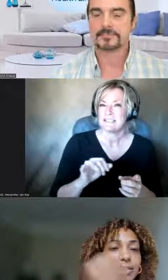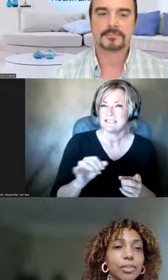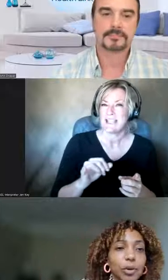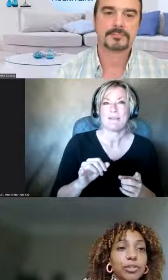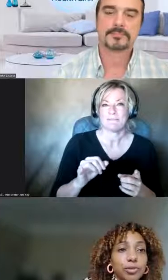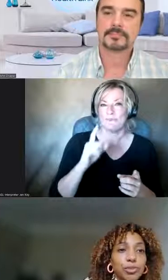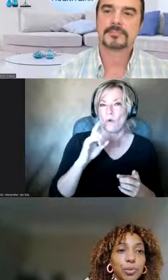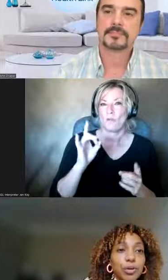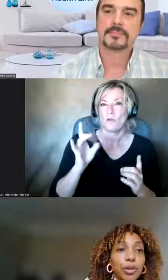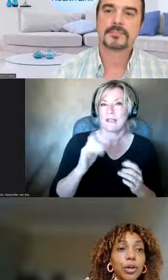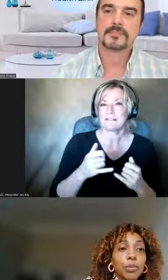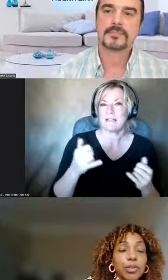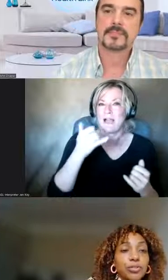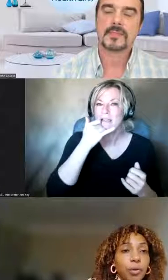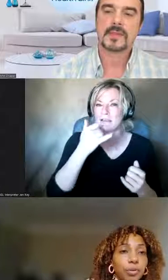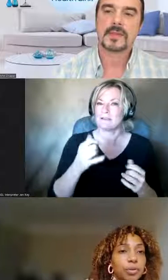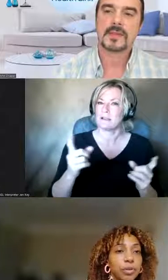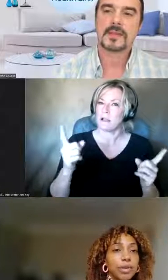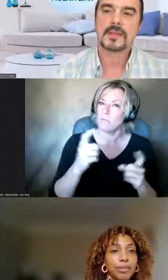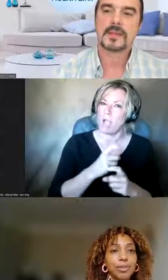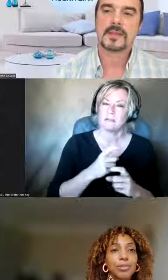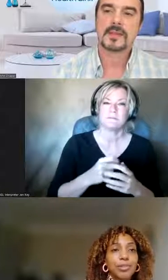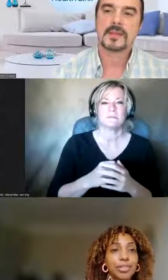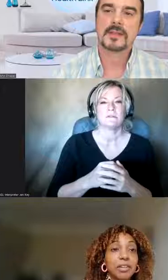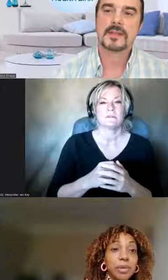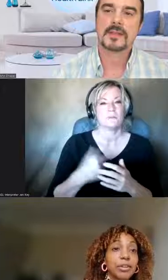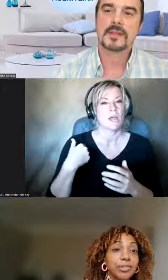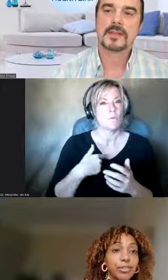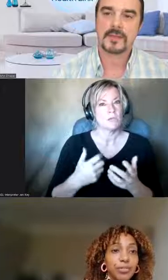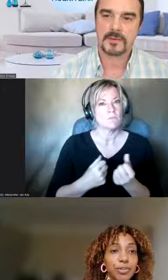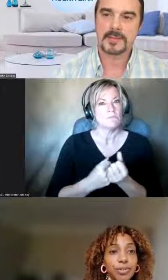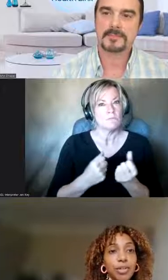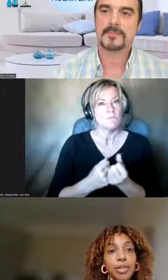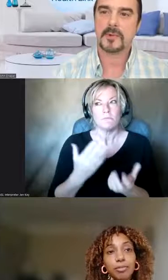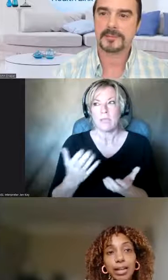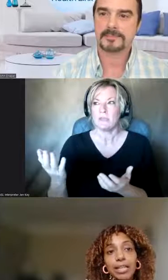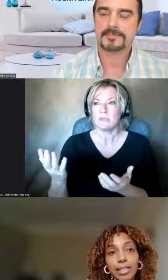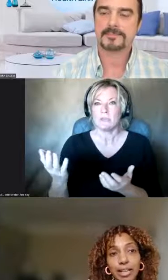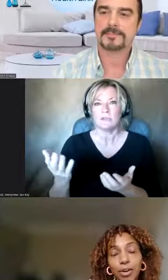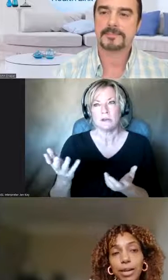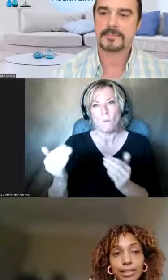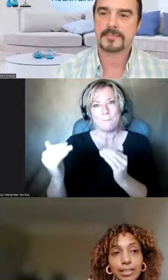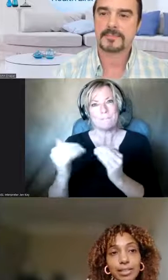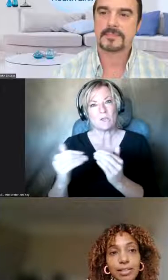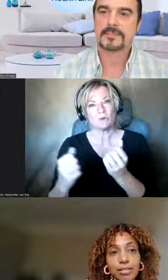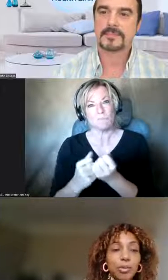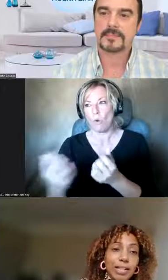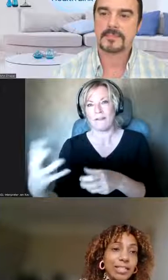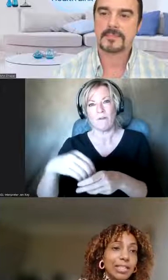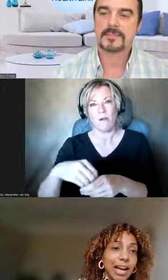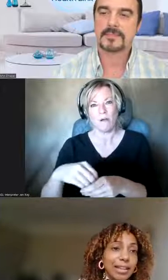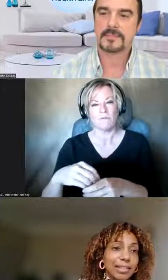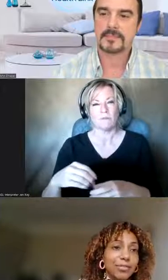needs. And one of the solutions we were pushing forward was really being able to send peers to folks, right? Recognizing that the crisis response